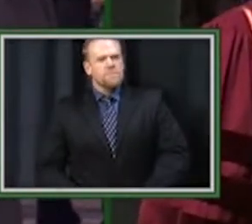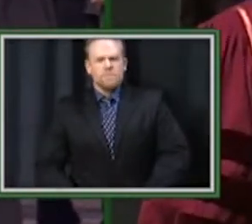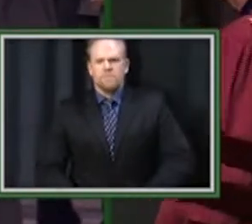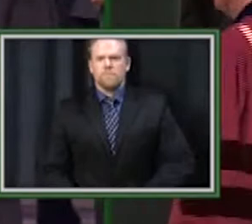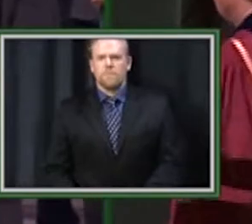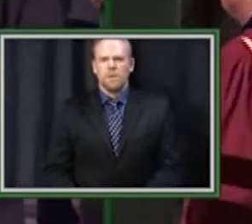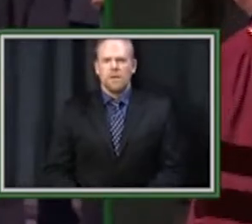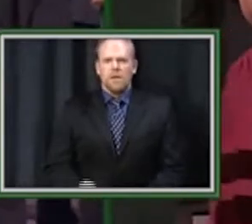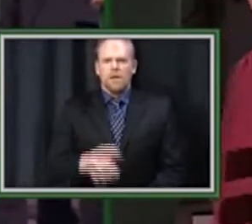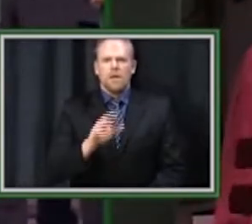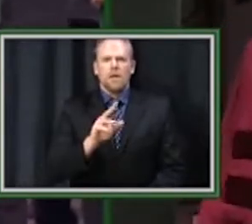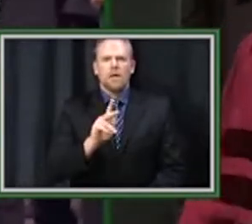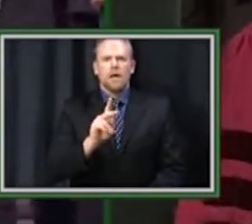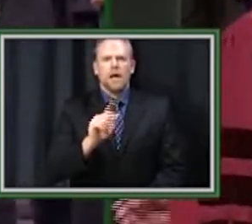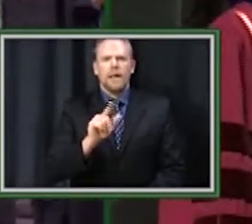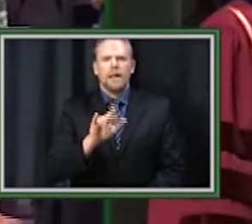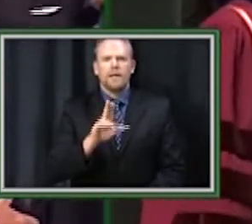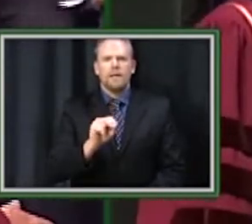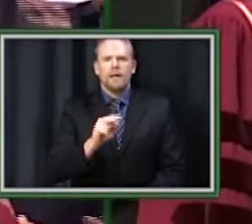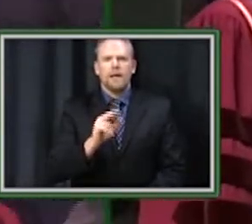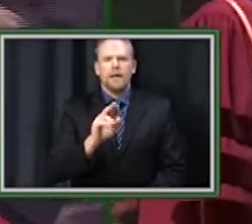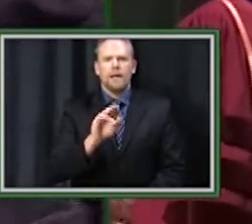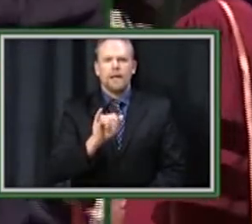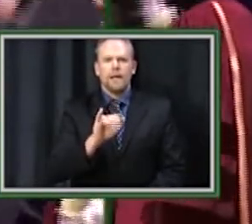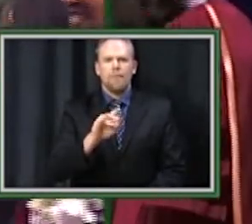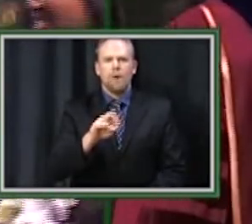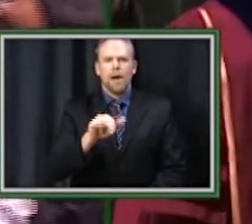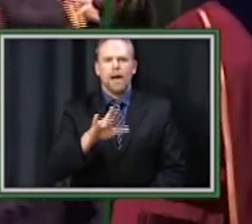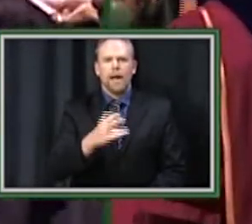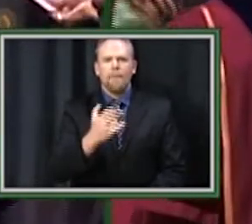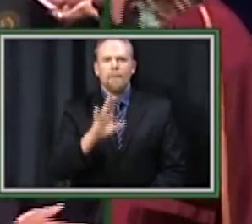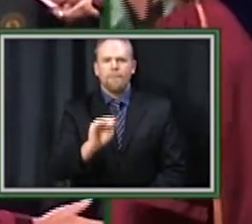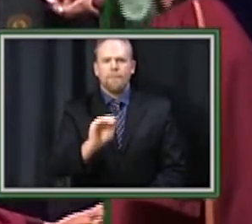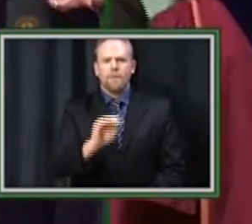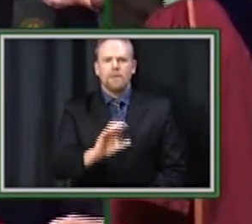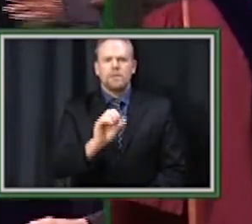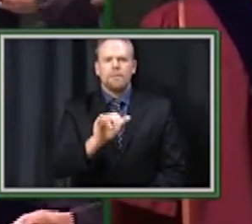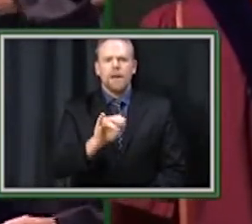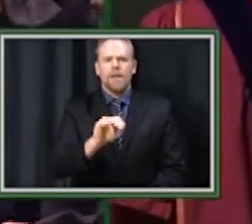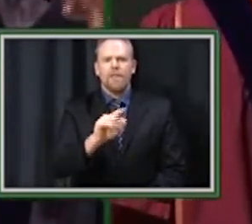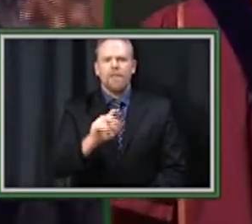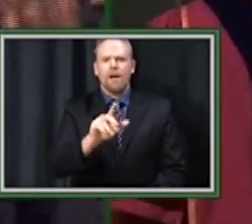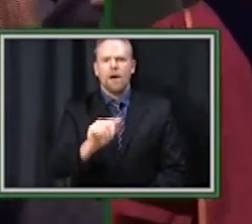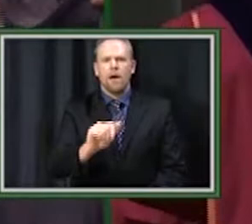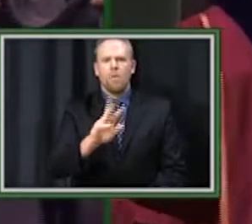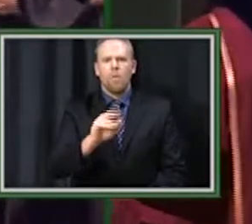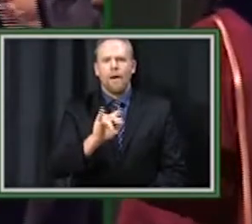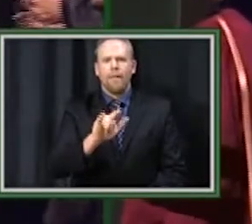Khalil Ibrahim. Samantha Aguayo.